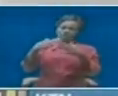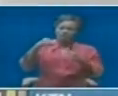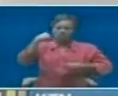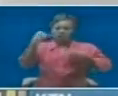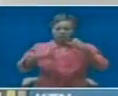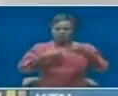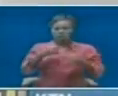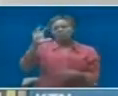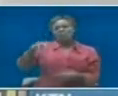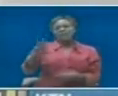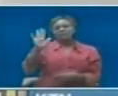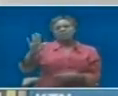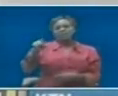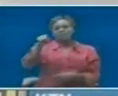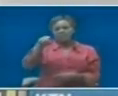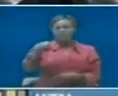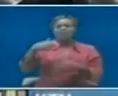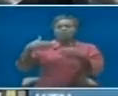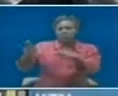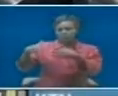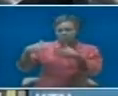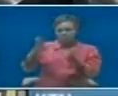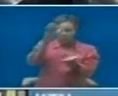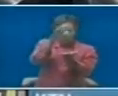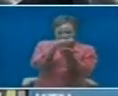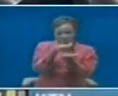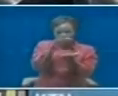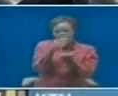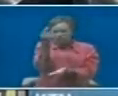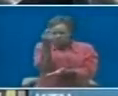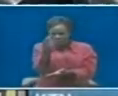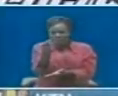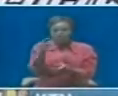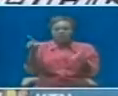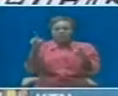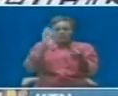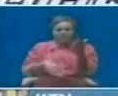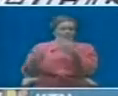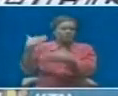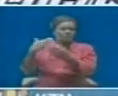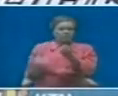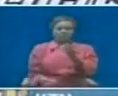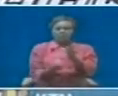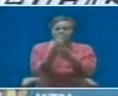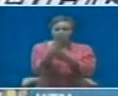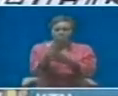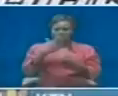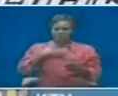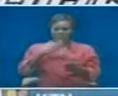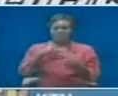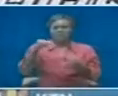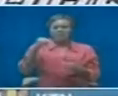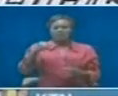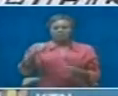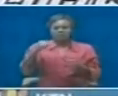core market and seen its bottom line diminish, becoming a pale shadow of its former self. Our production capacity in Akuru was